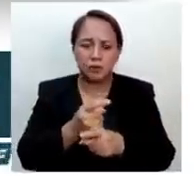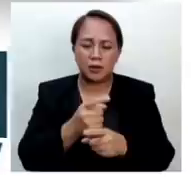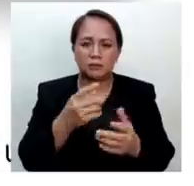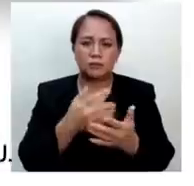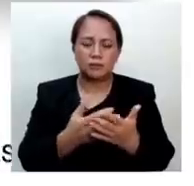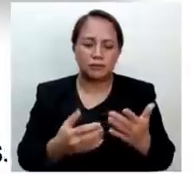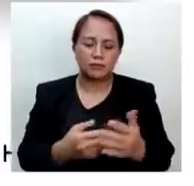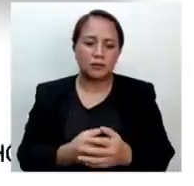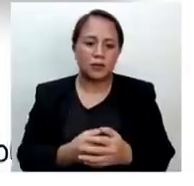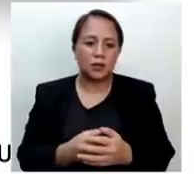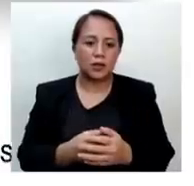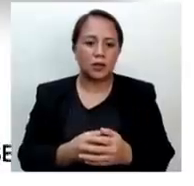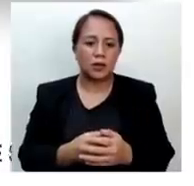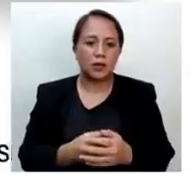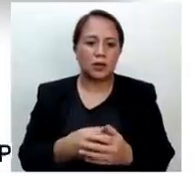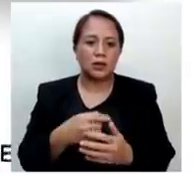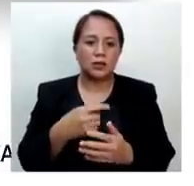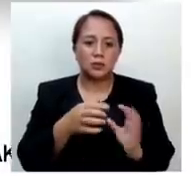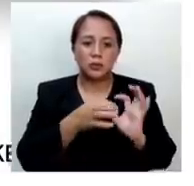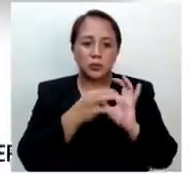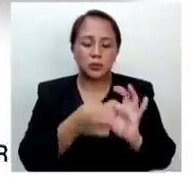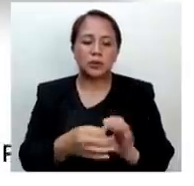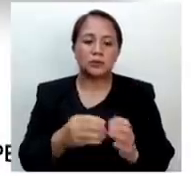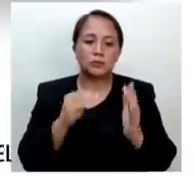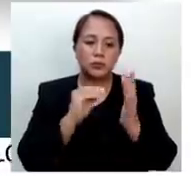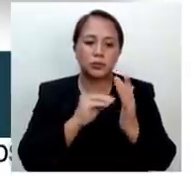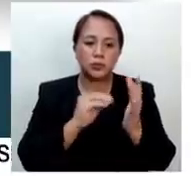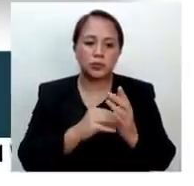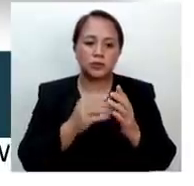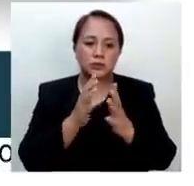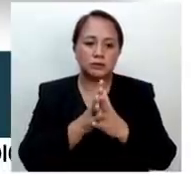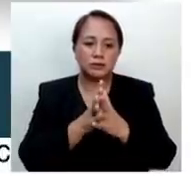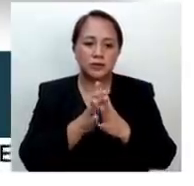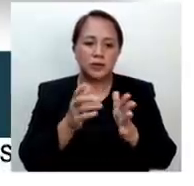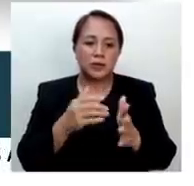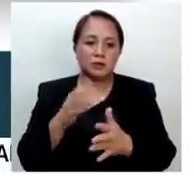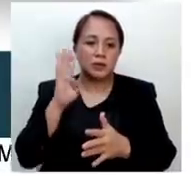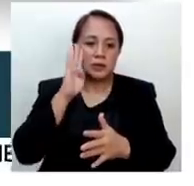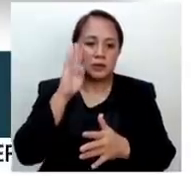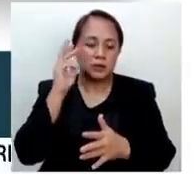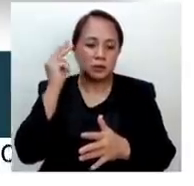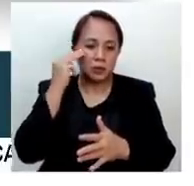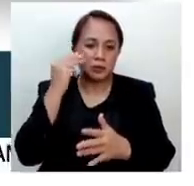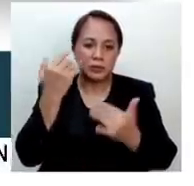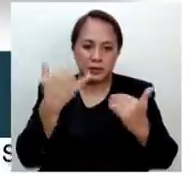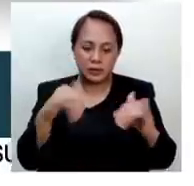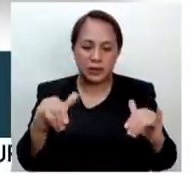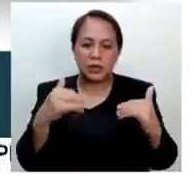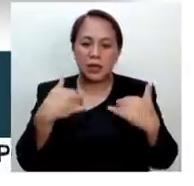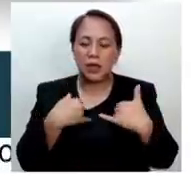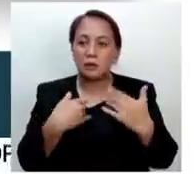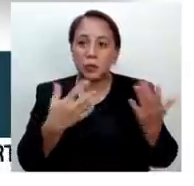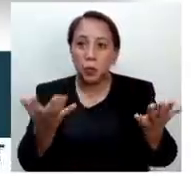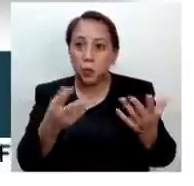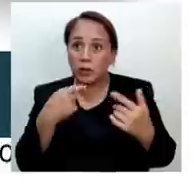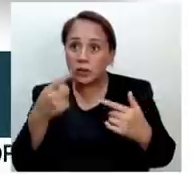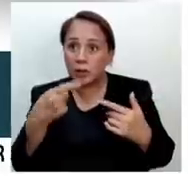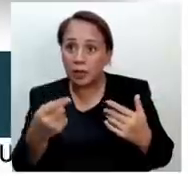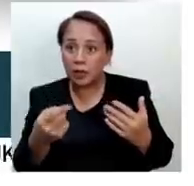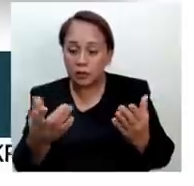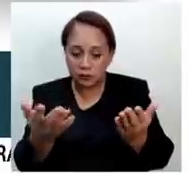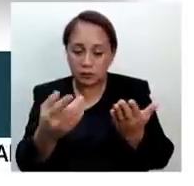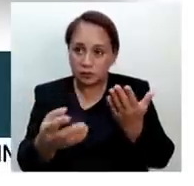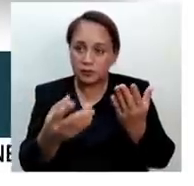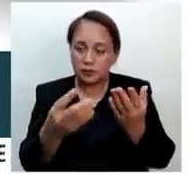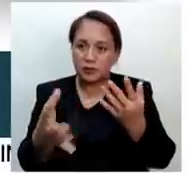In response to Ragos's retraction, Prosecutor General Benedicto Malcontento says they will still have to get a copy of the statement. Last week, the